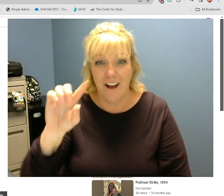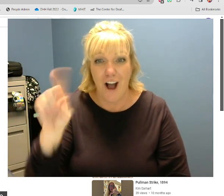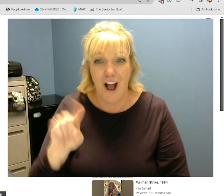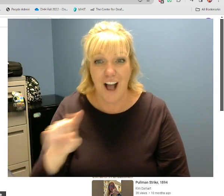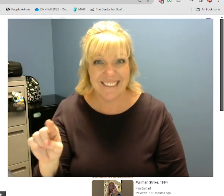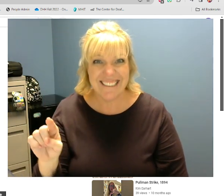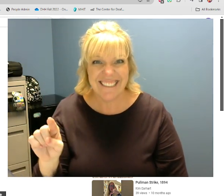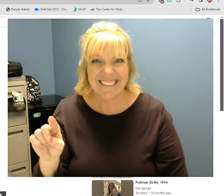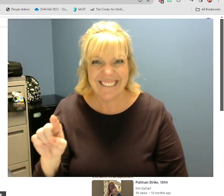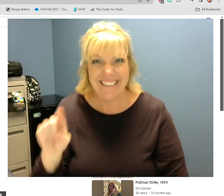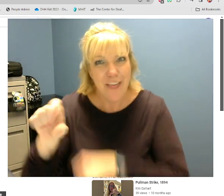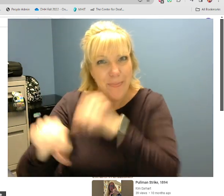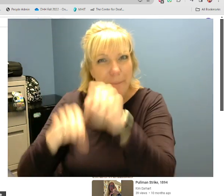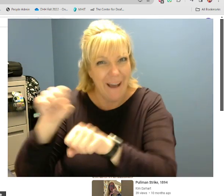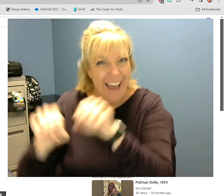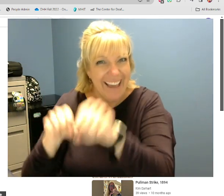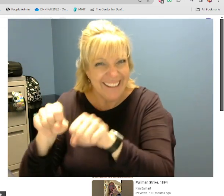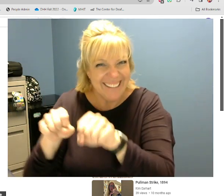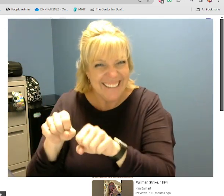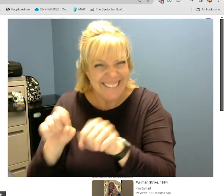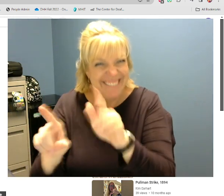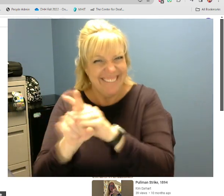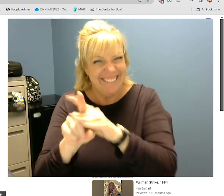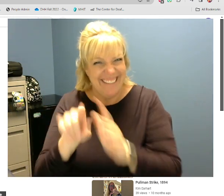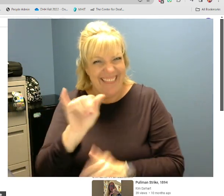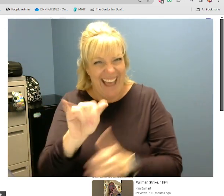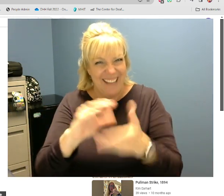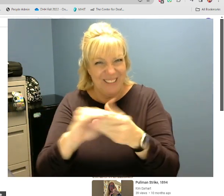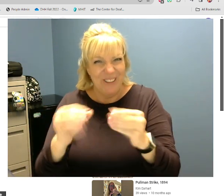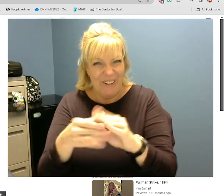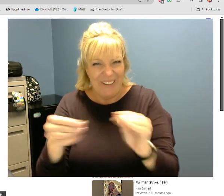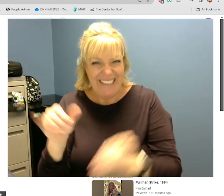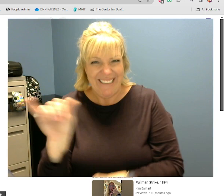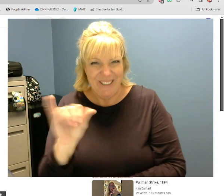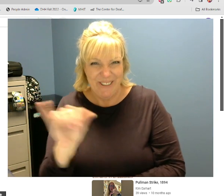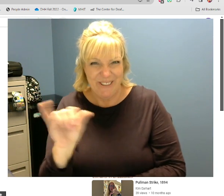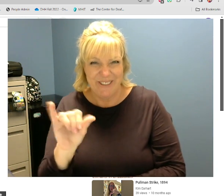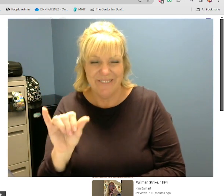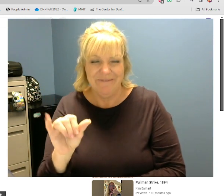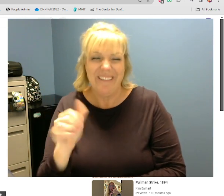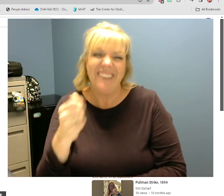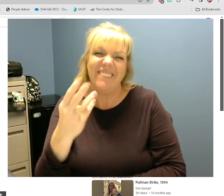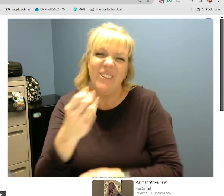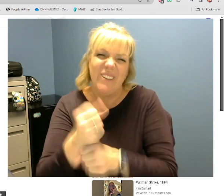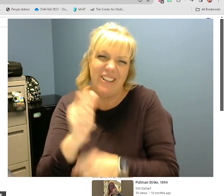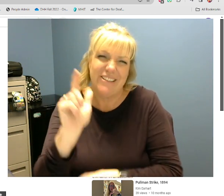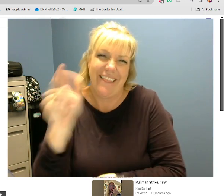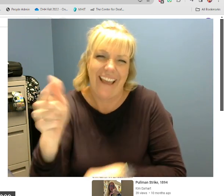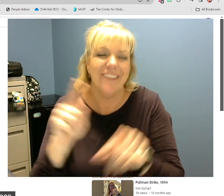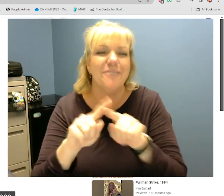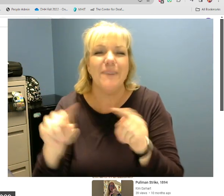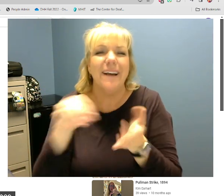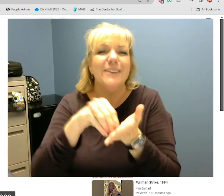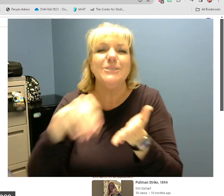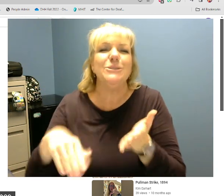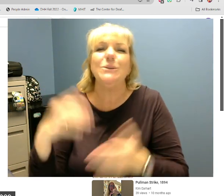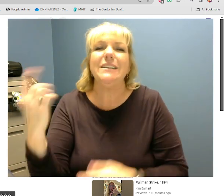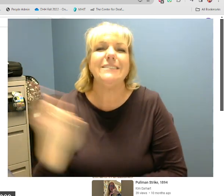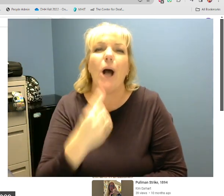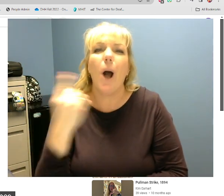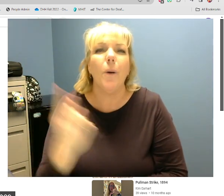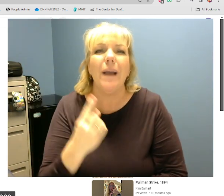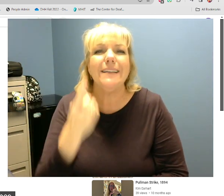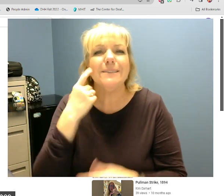as well. Now, it's a little bit later, that story is set a little bit later, but students always, when they see that Frances